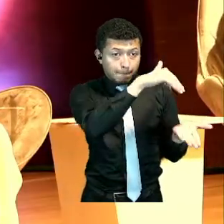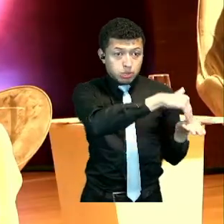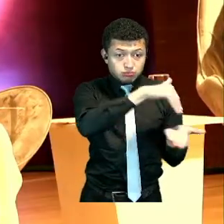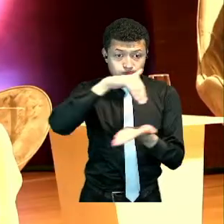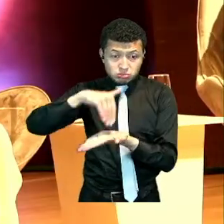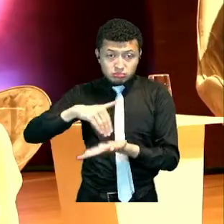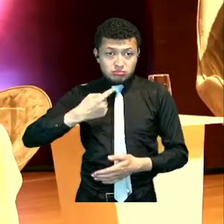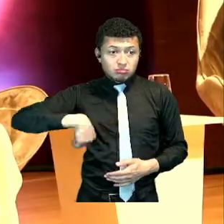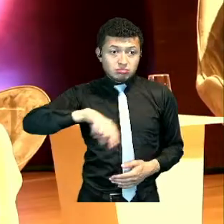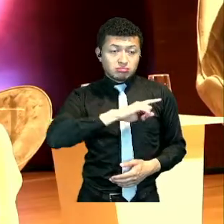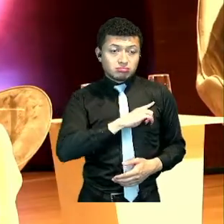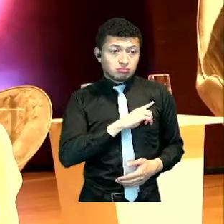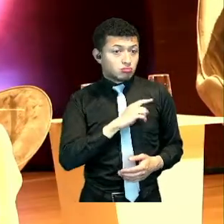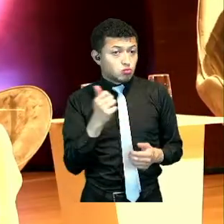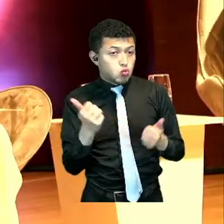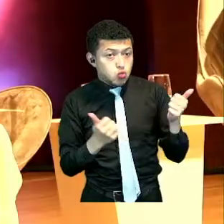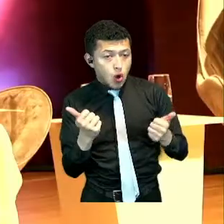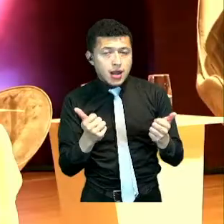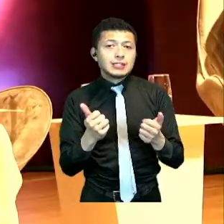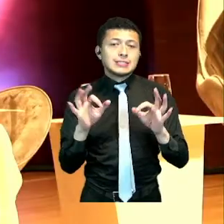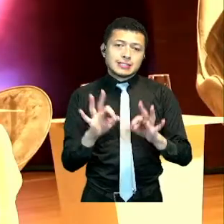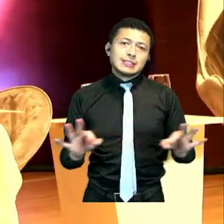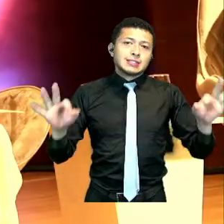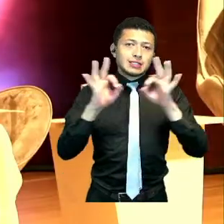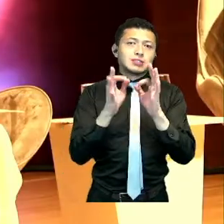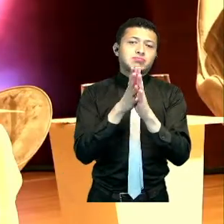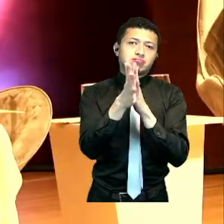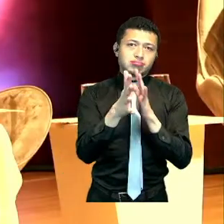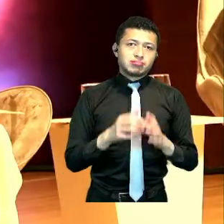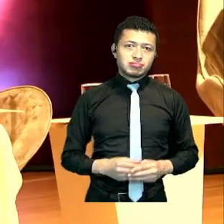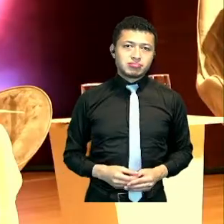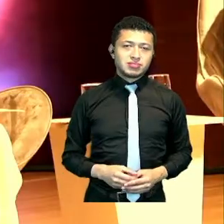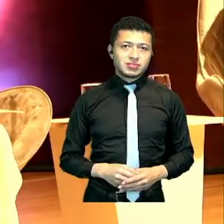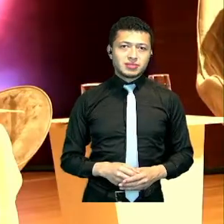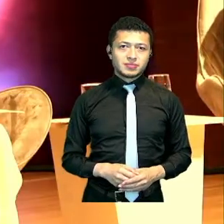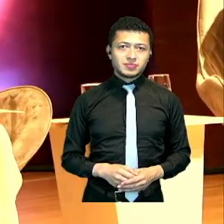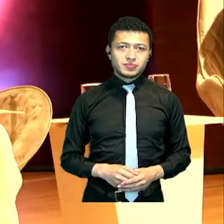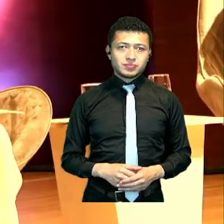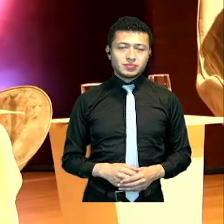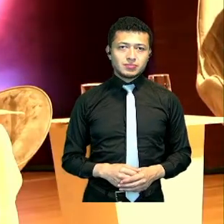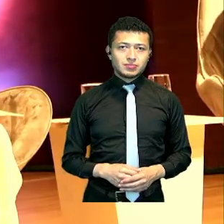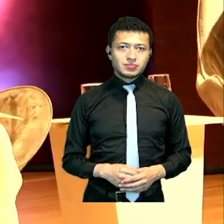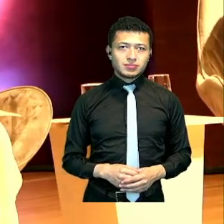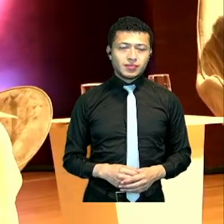you were talking about back then. It took me a while.